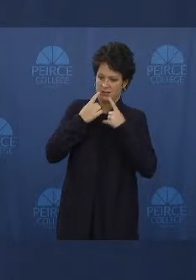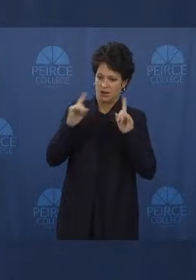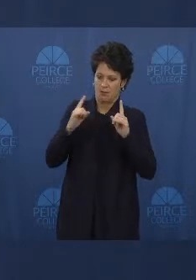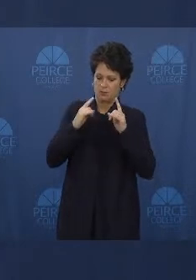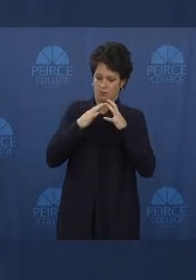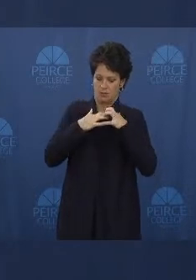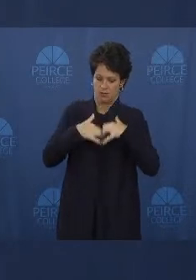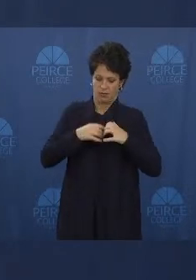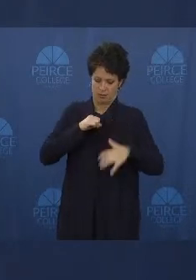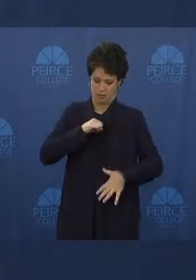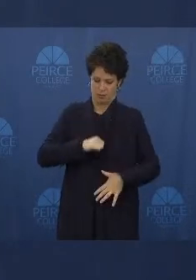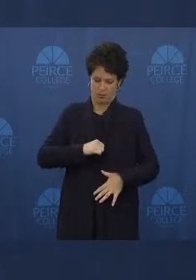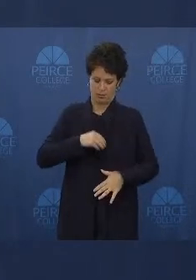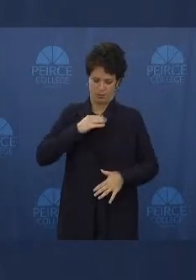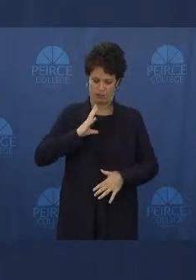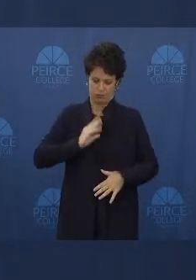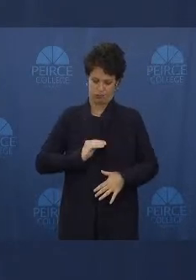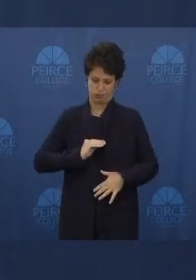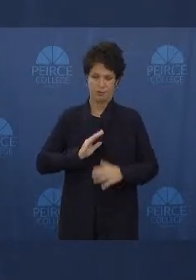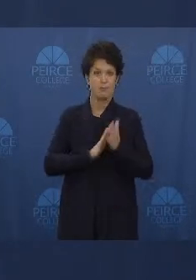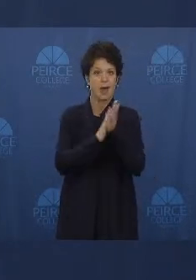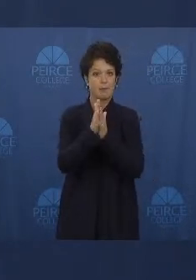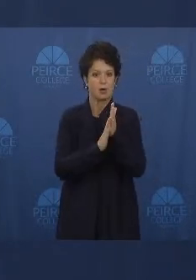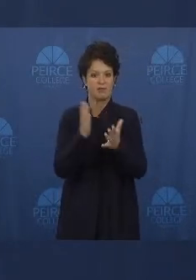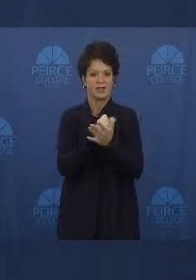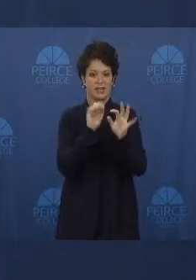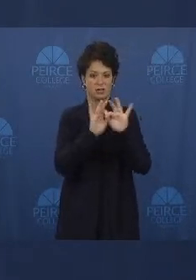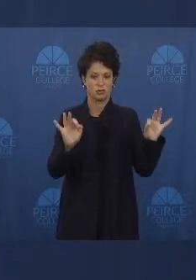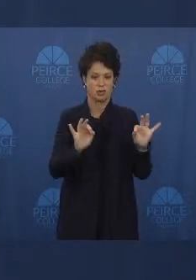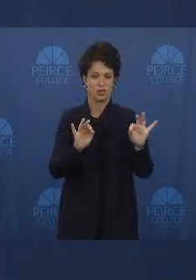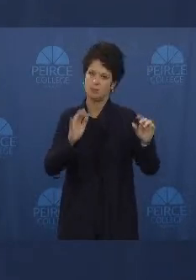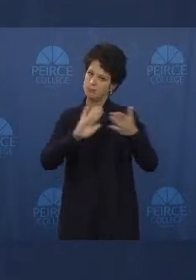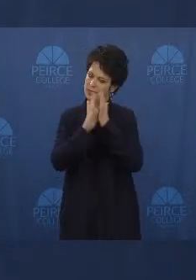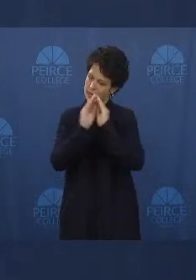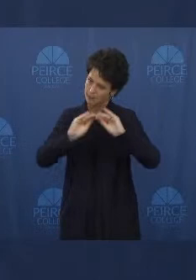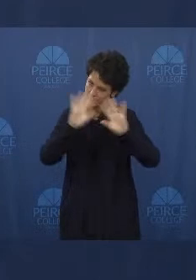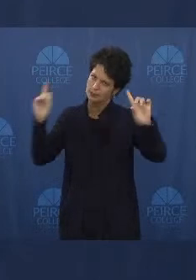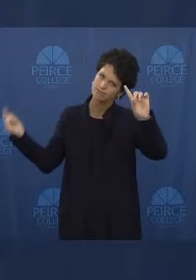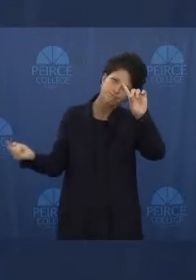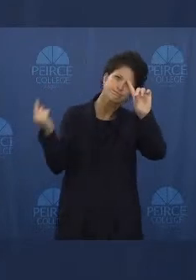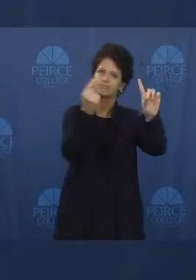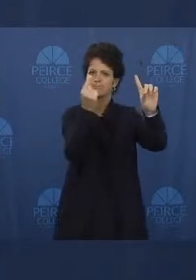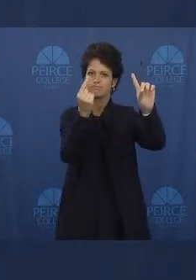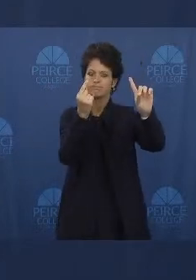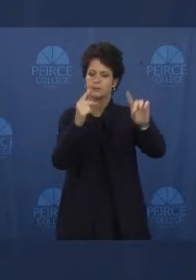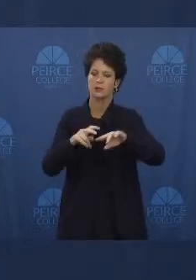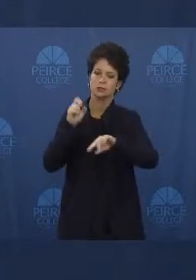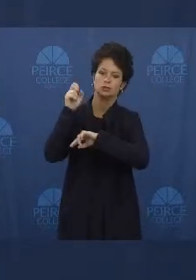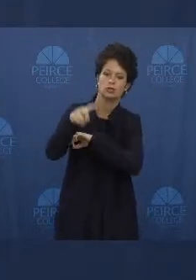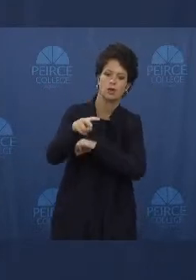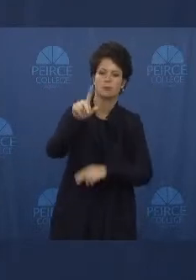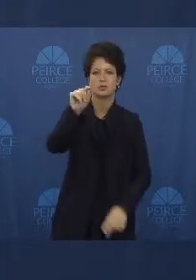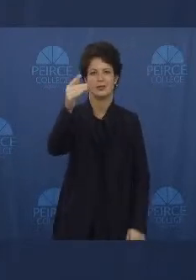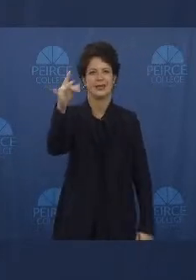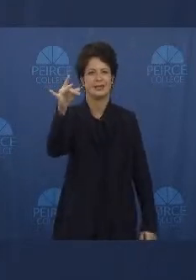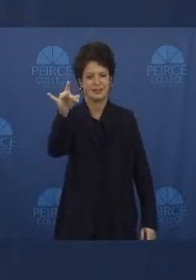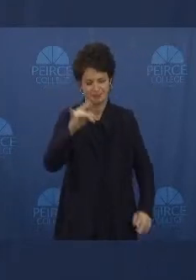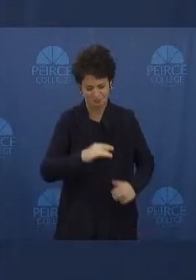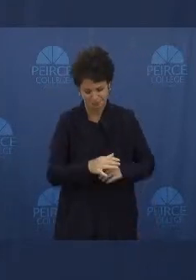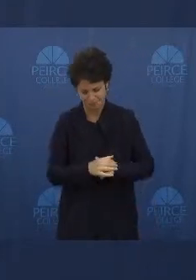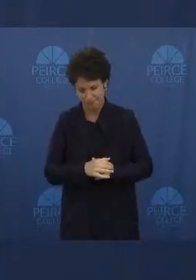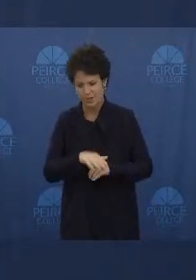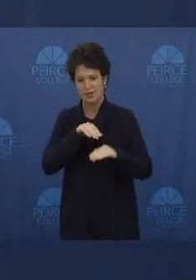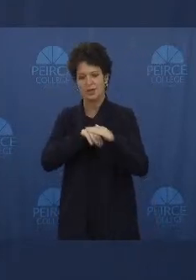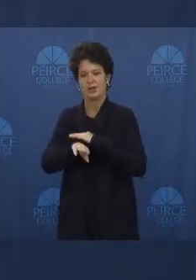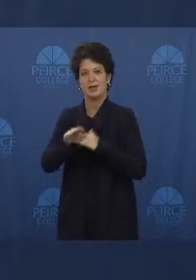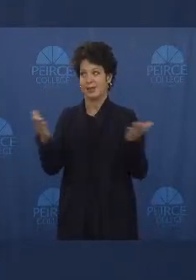crumbled, but my motivation to earn a degree became clear. Fast forward to 2018. I enrolled